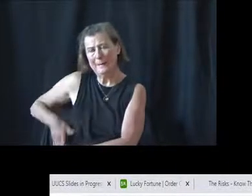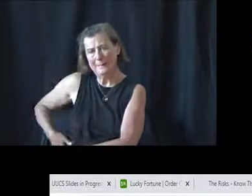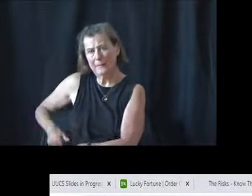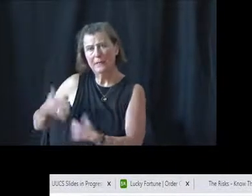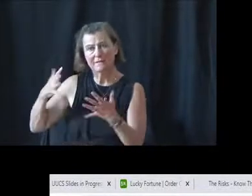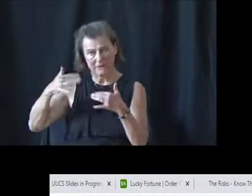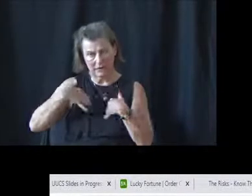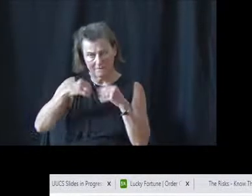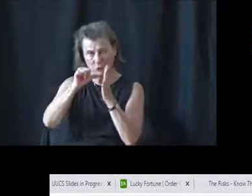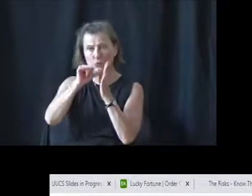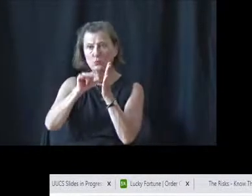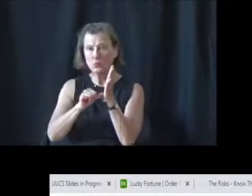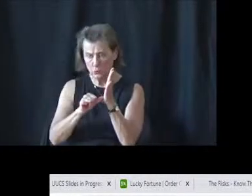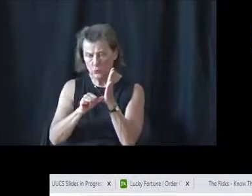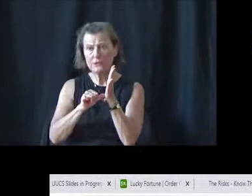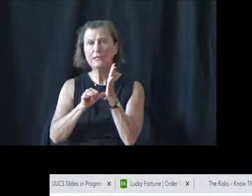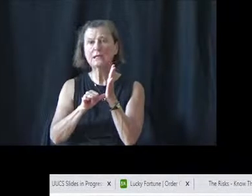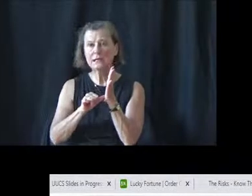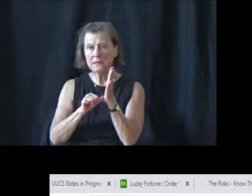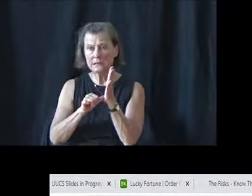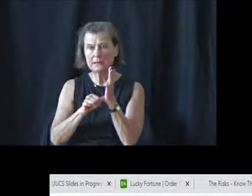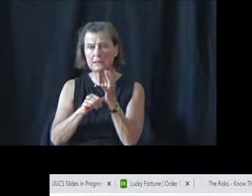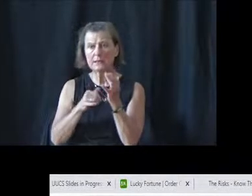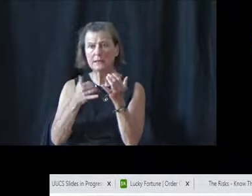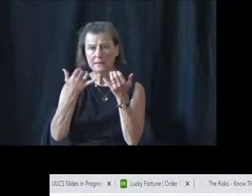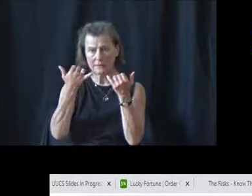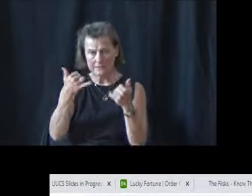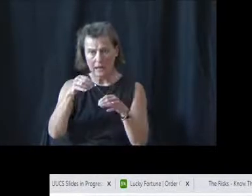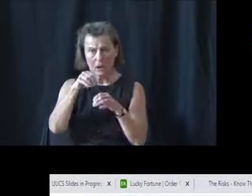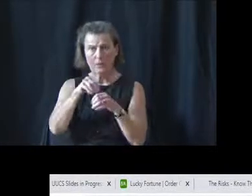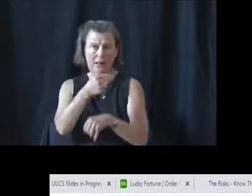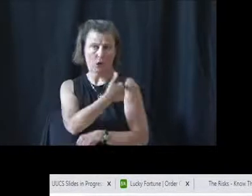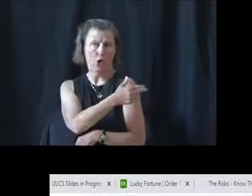surgery and is now in the Salem Hospital.